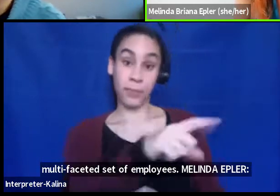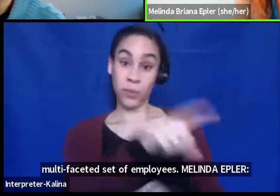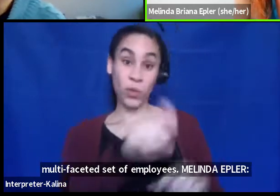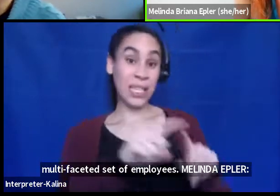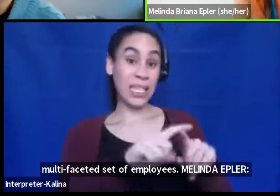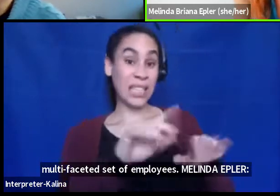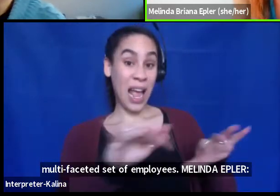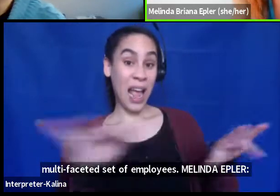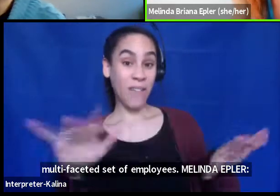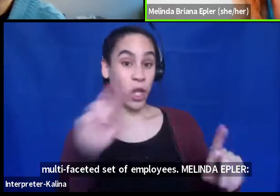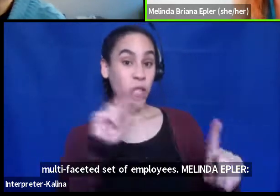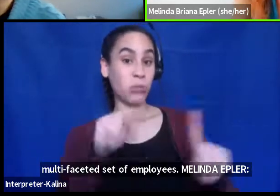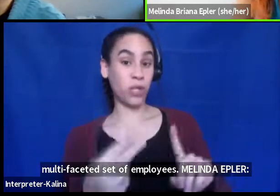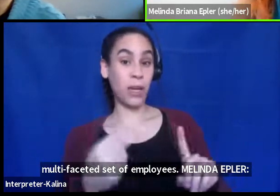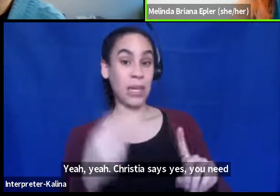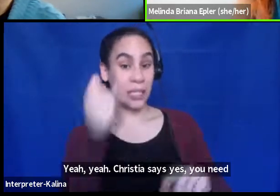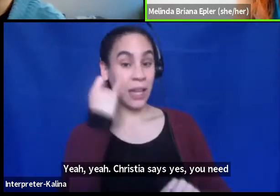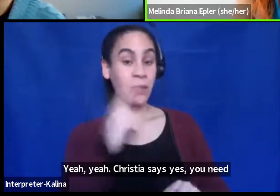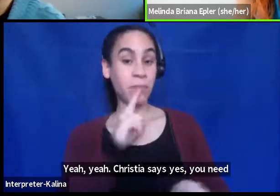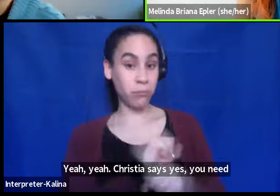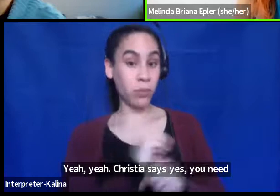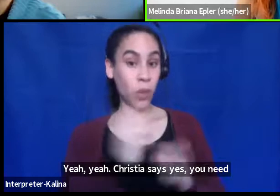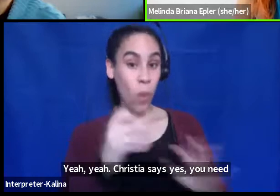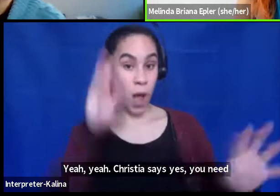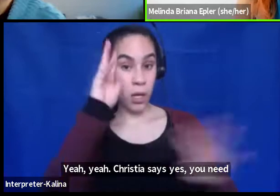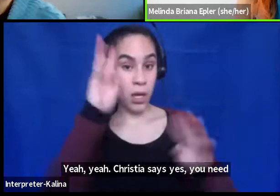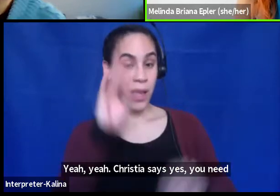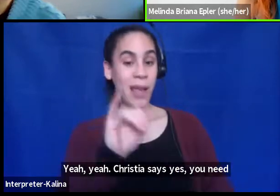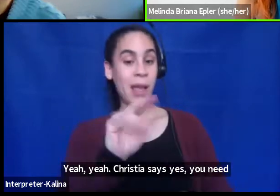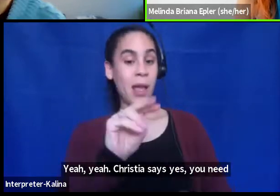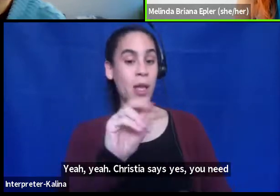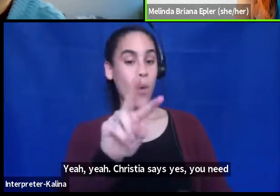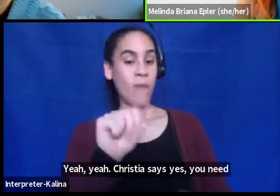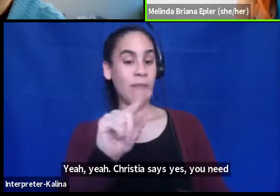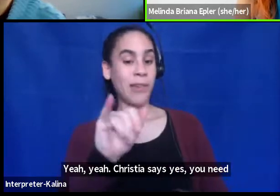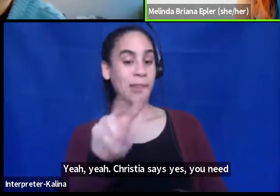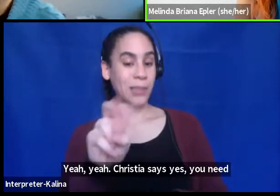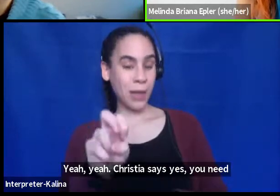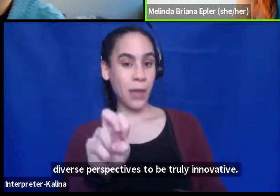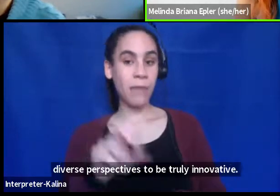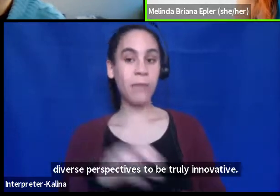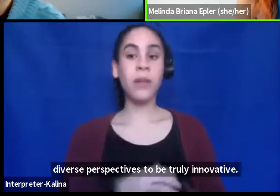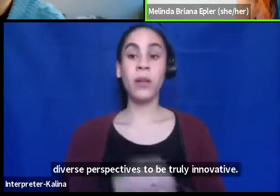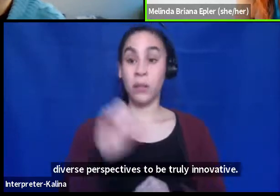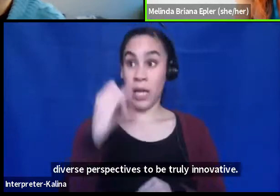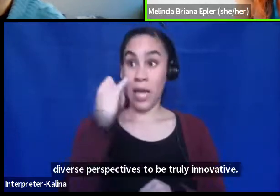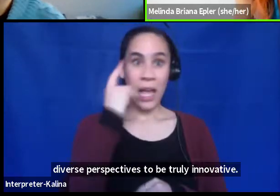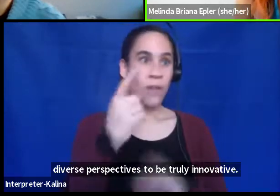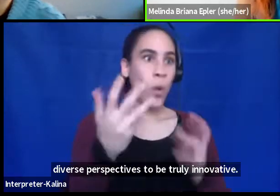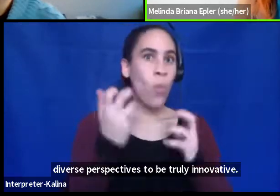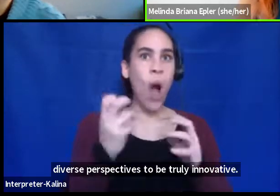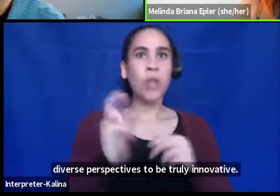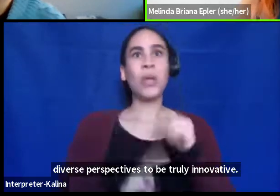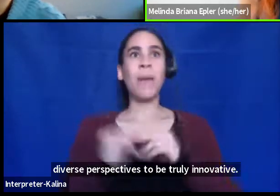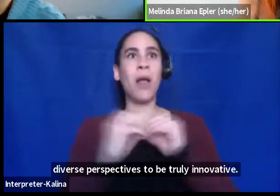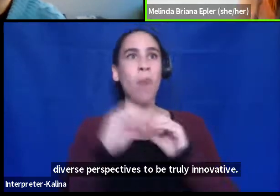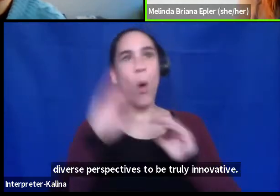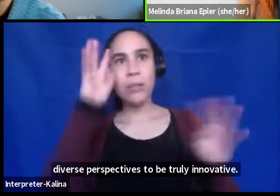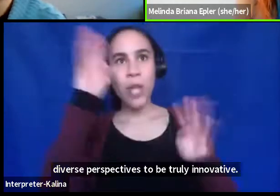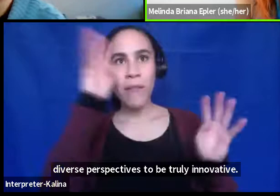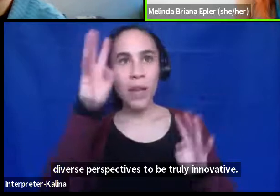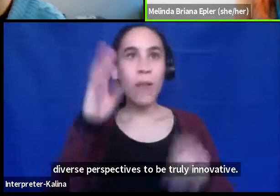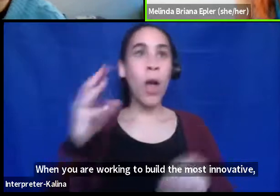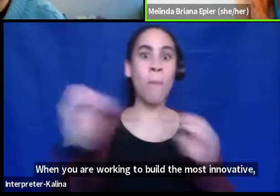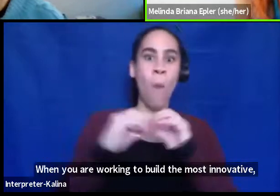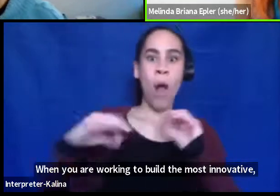innovative. And yeah, I mean, when you're working to build the most innovative, the most profitable